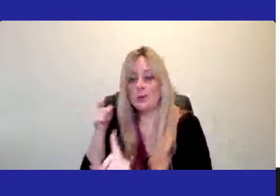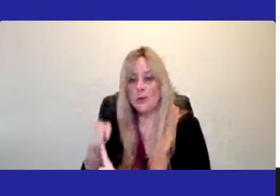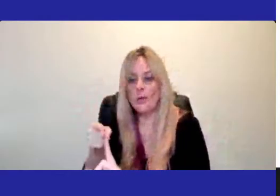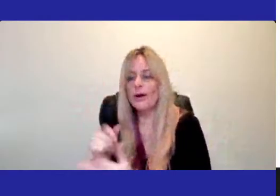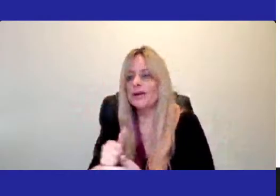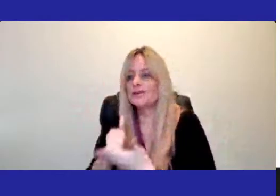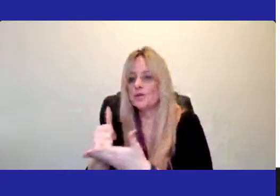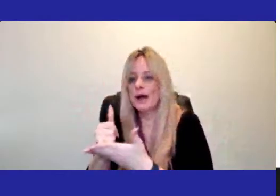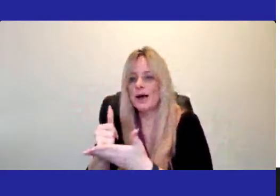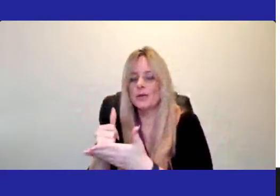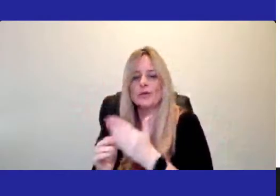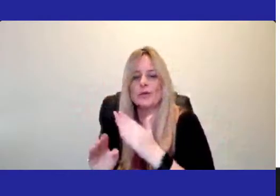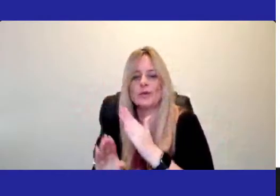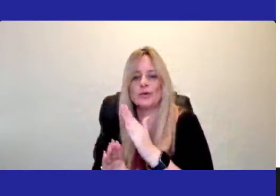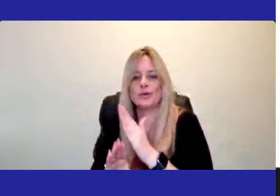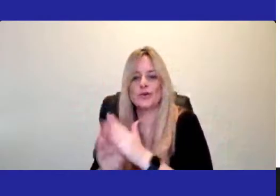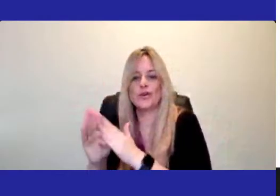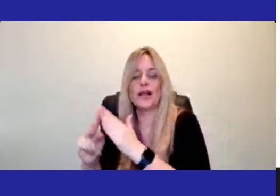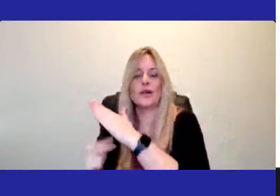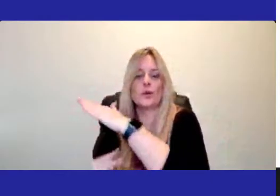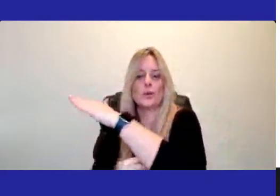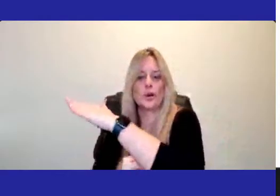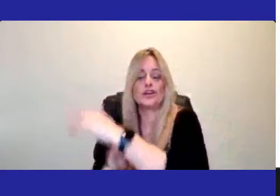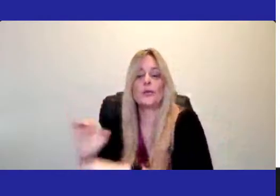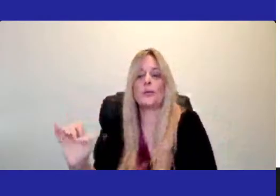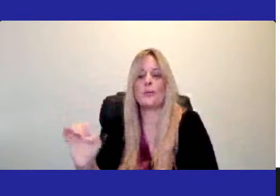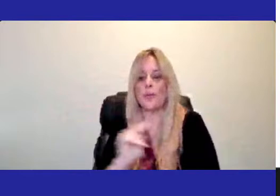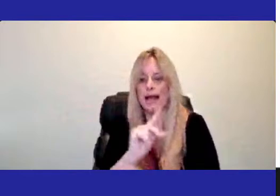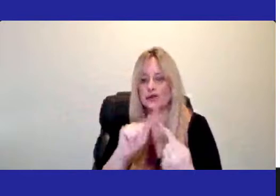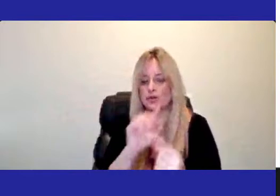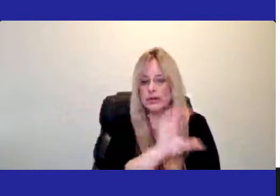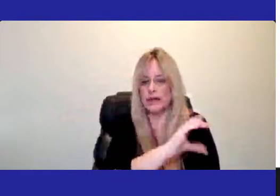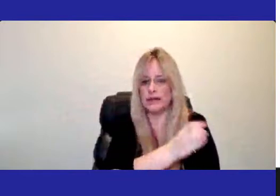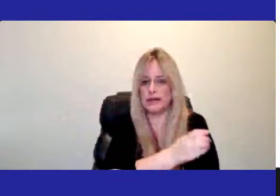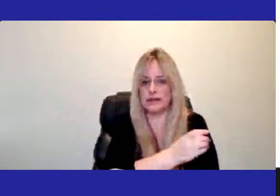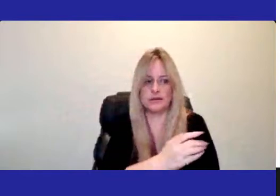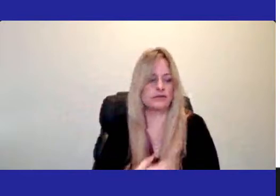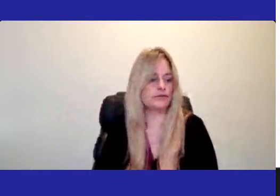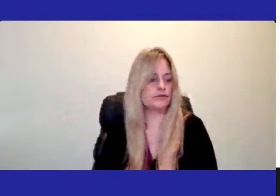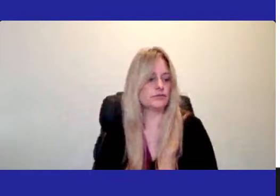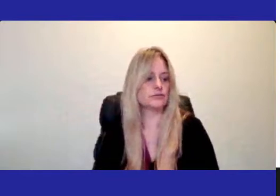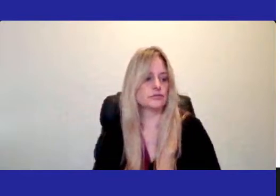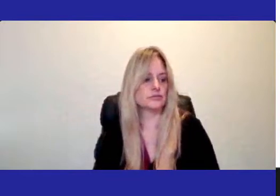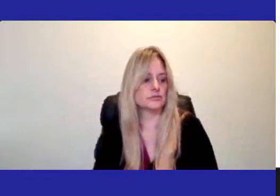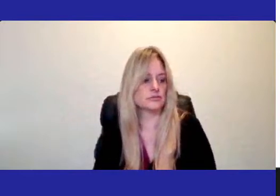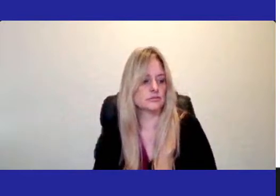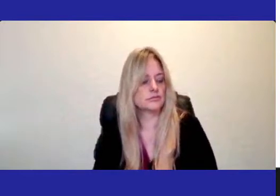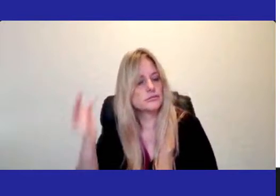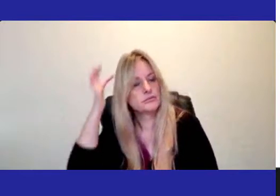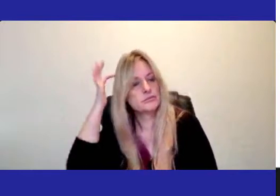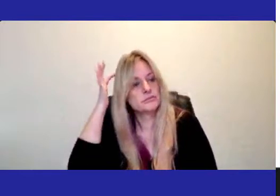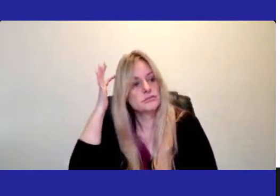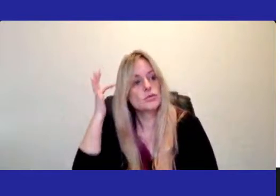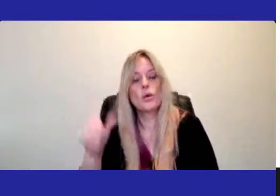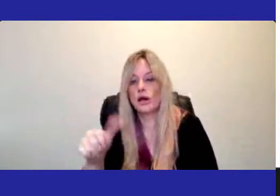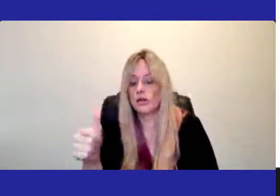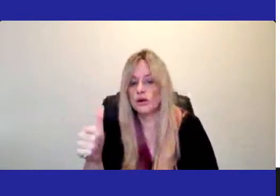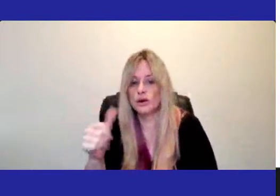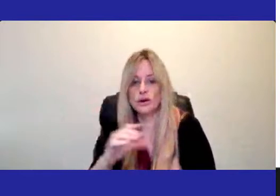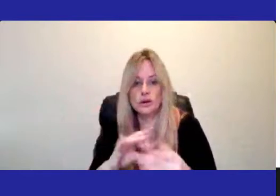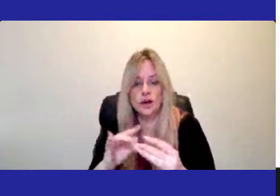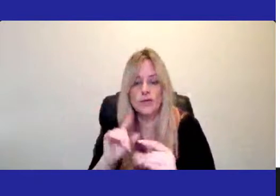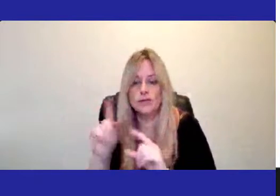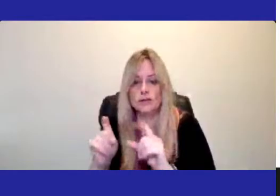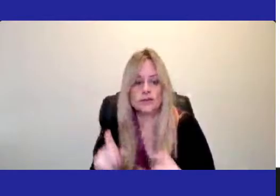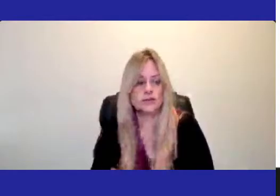bridge back from the community back to the clinic in that instance. Perfect. Any other comments, questions? Okay, great.